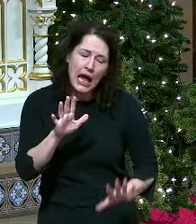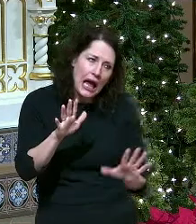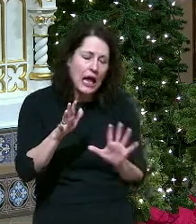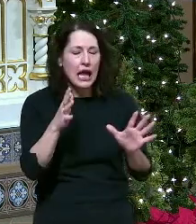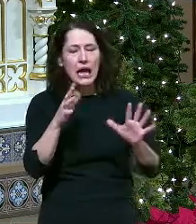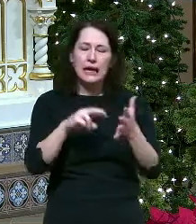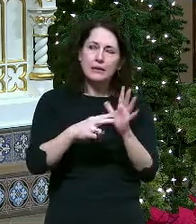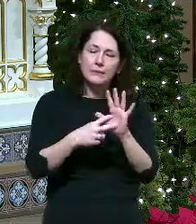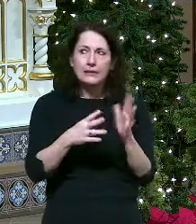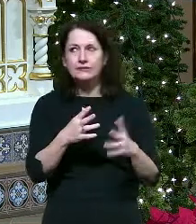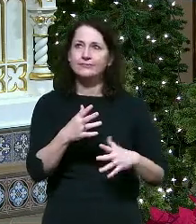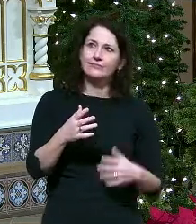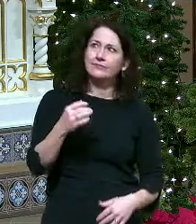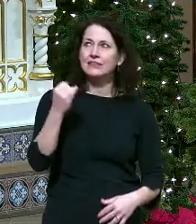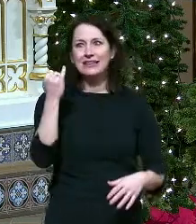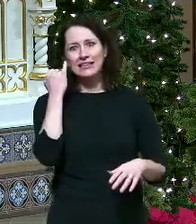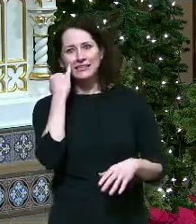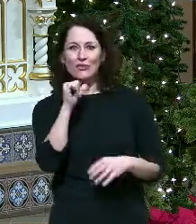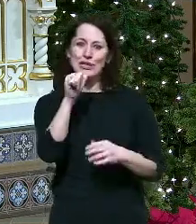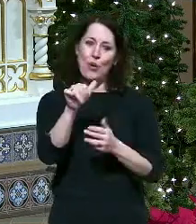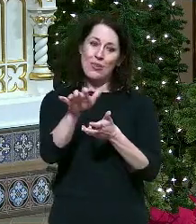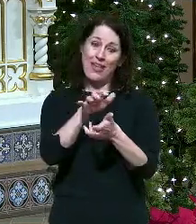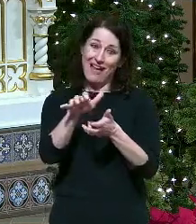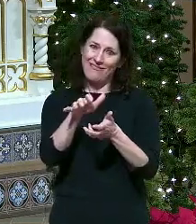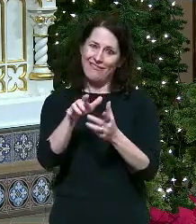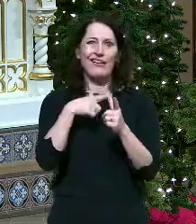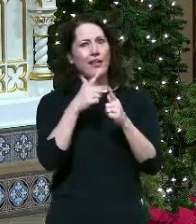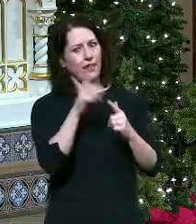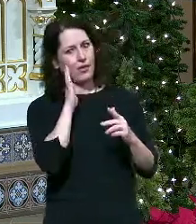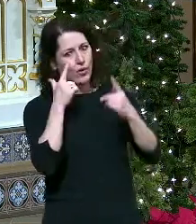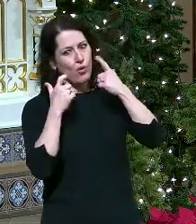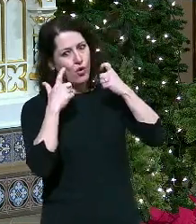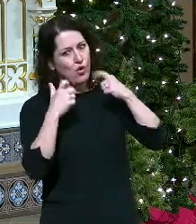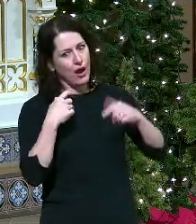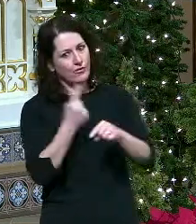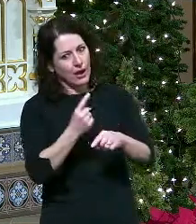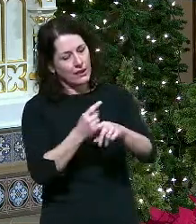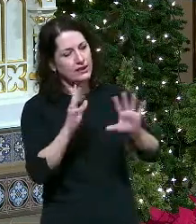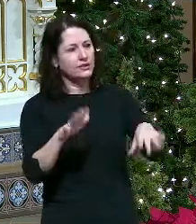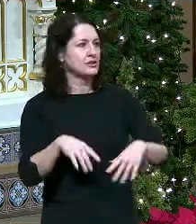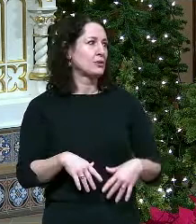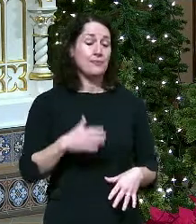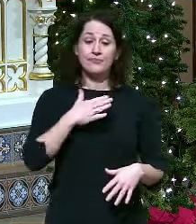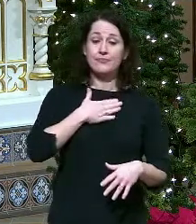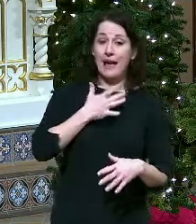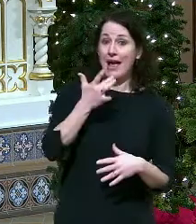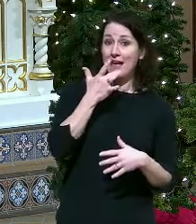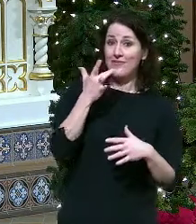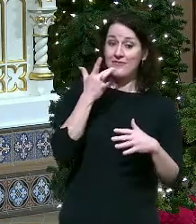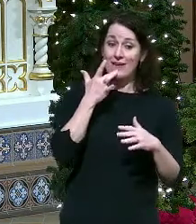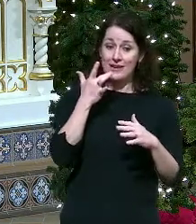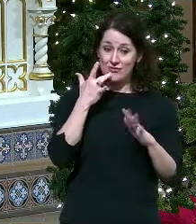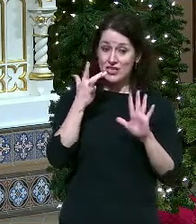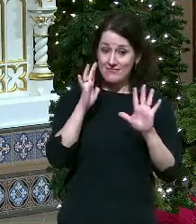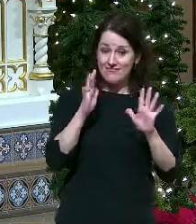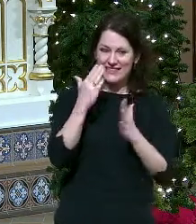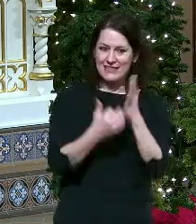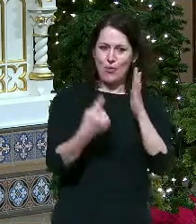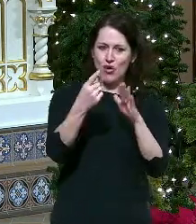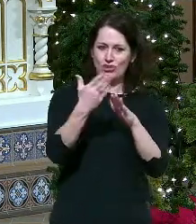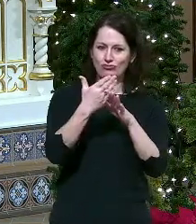mean, if we're not laughing, we're going to be crying, right? So my favorite meme that was shared with